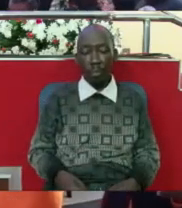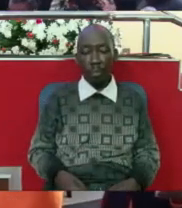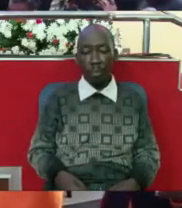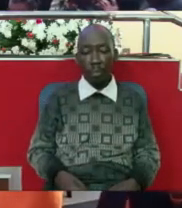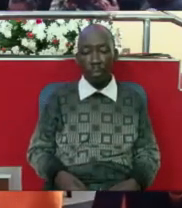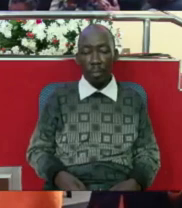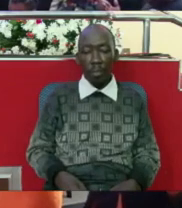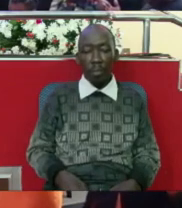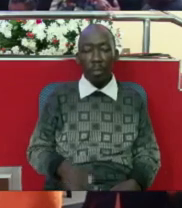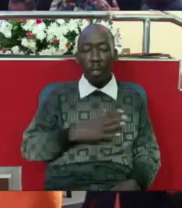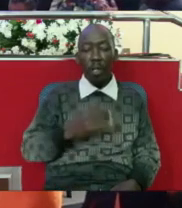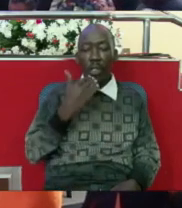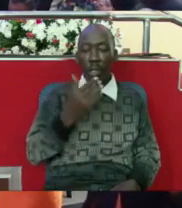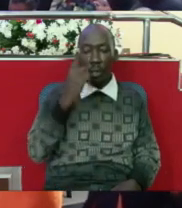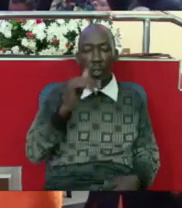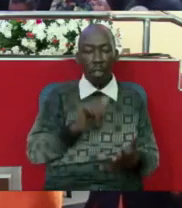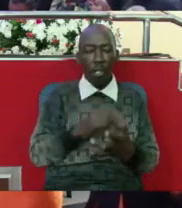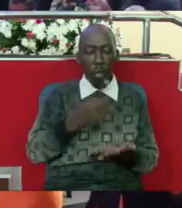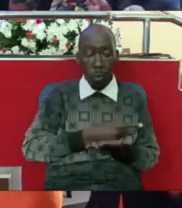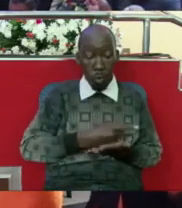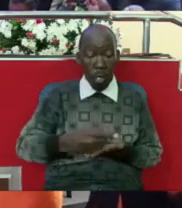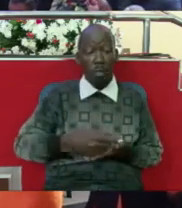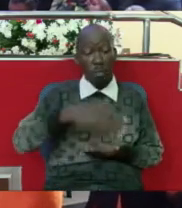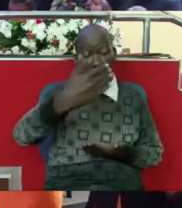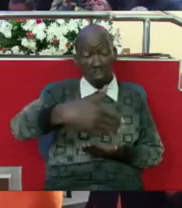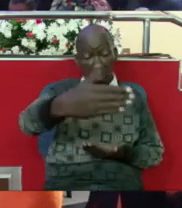And I thank you that in the weeks to come,